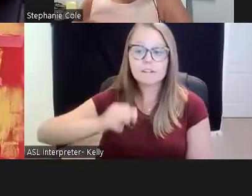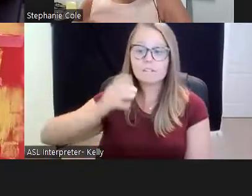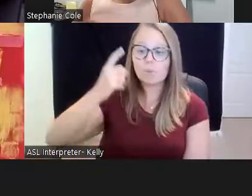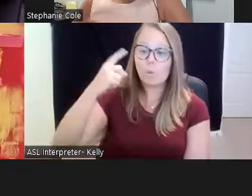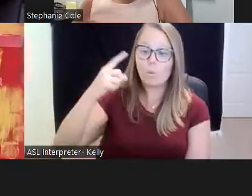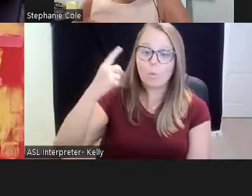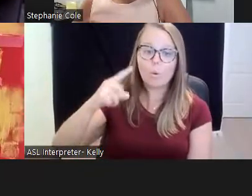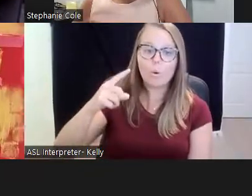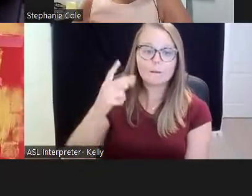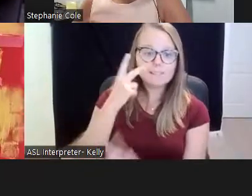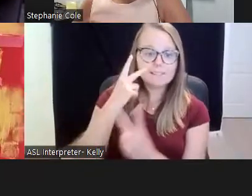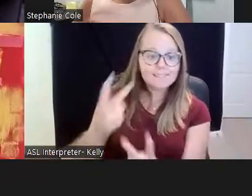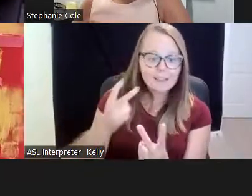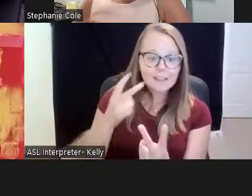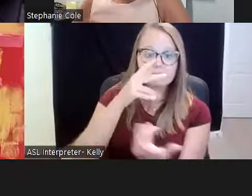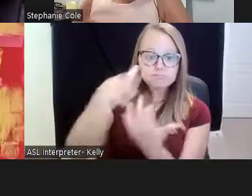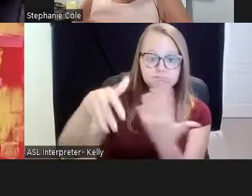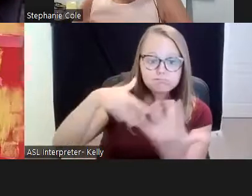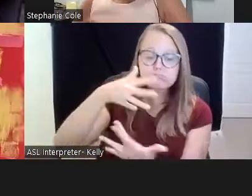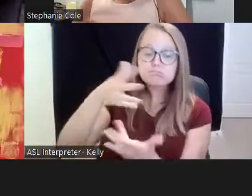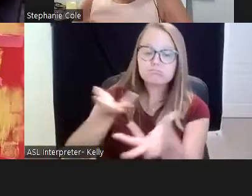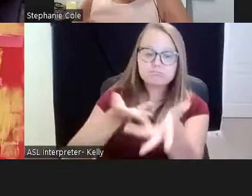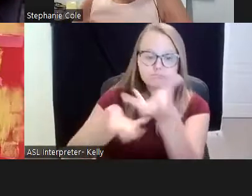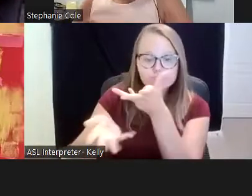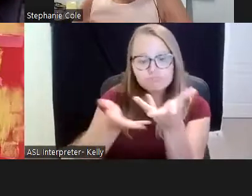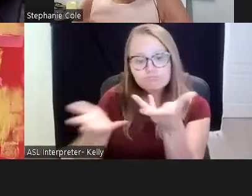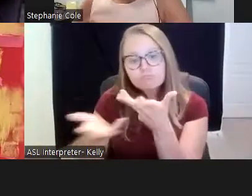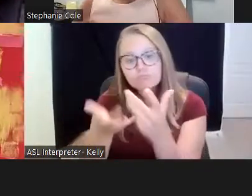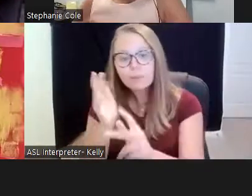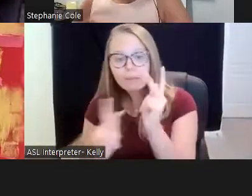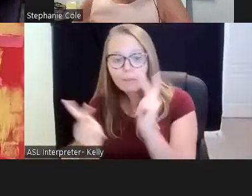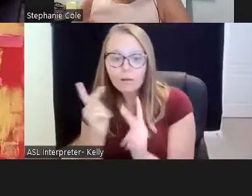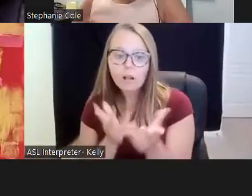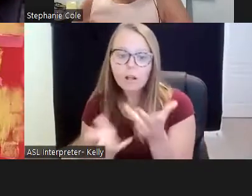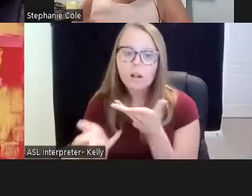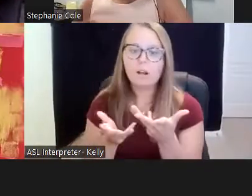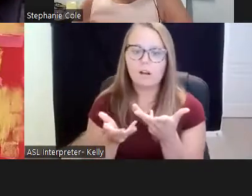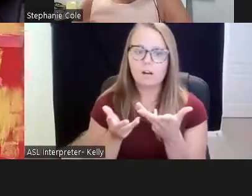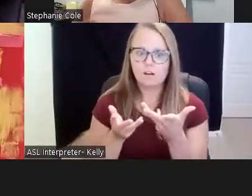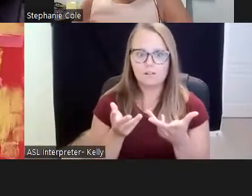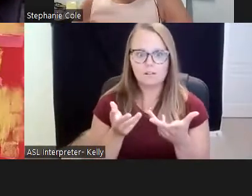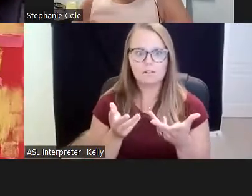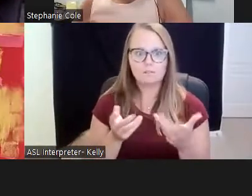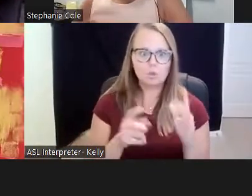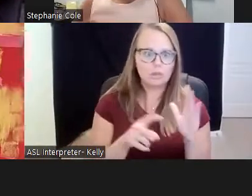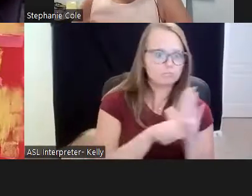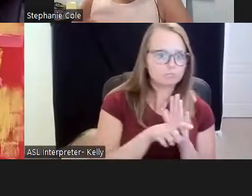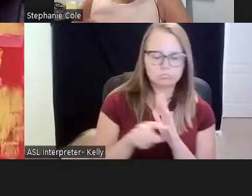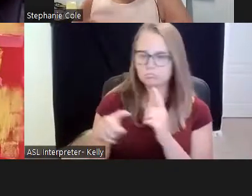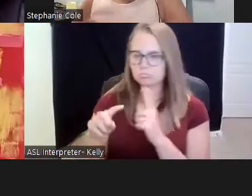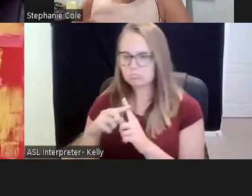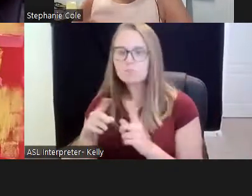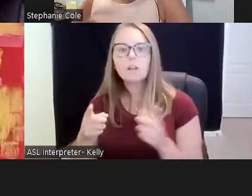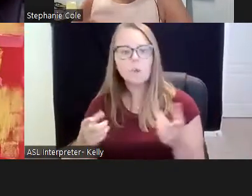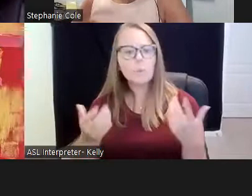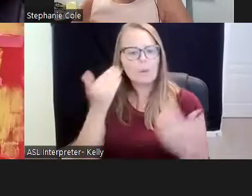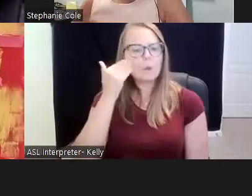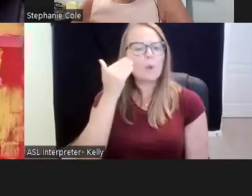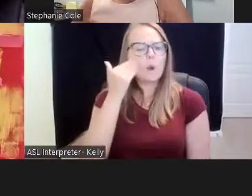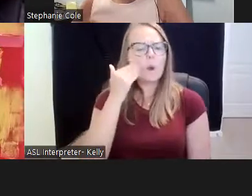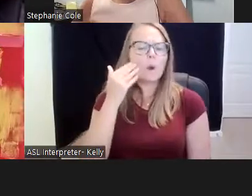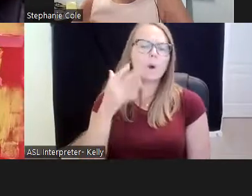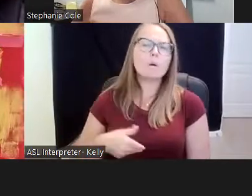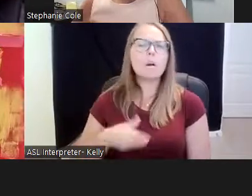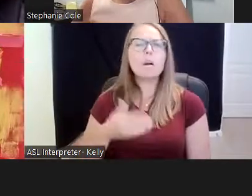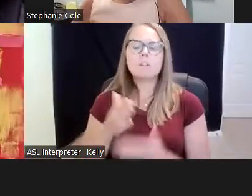of seeing other people and working with other people is always there. I mean, we know it, but some